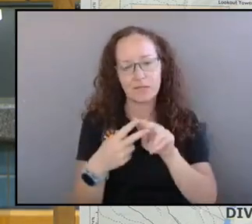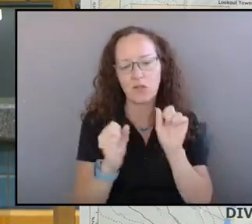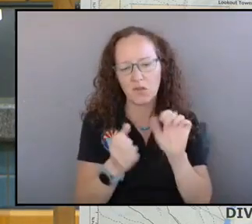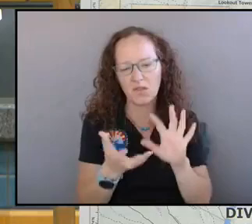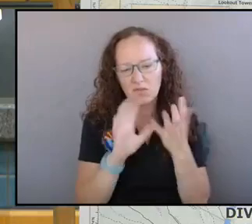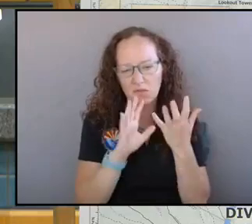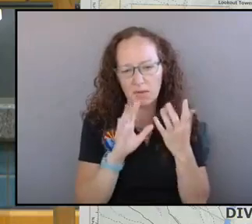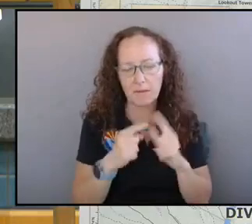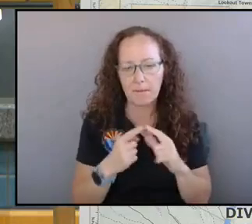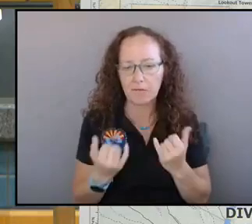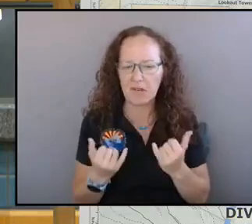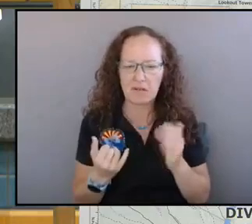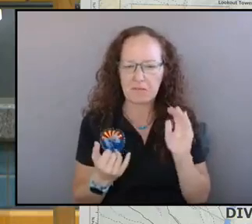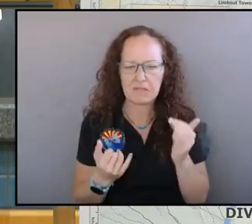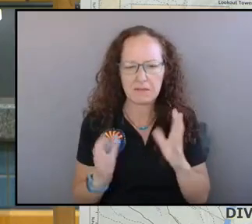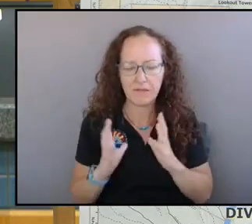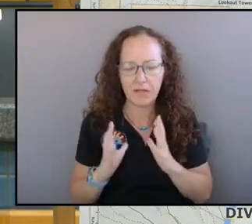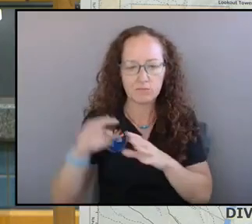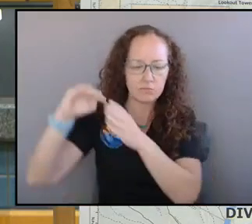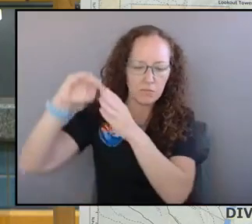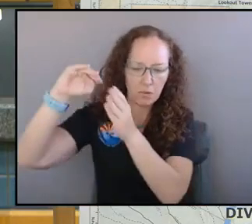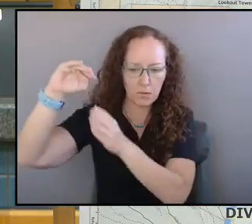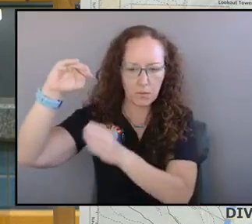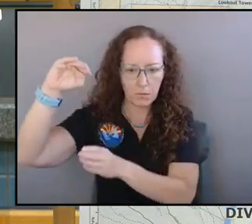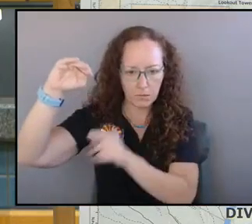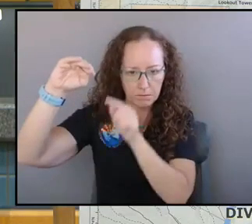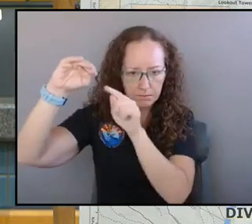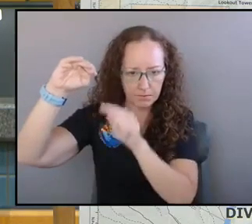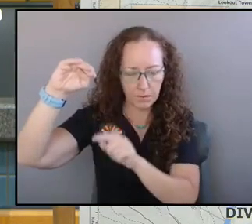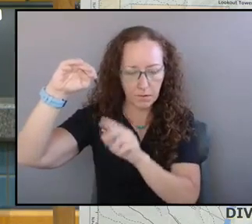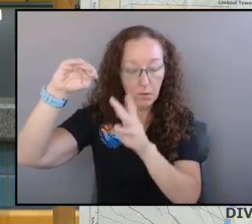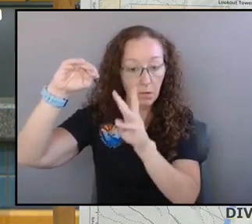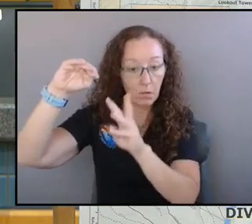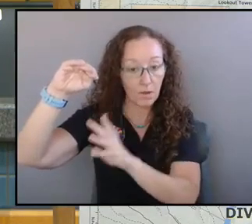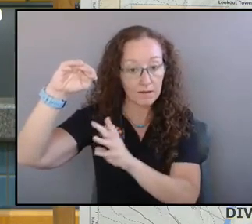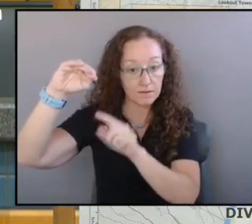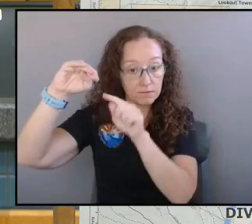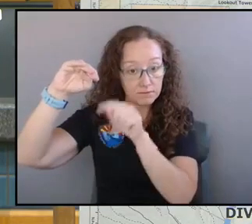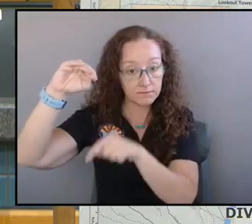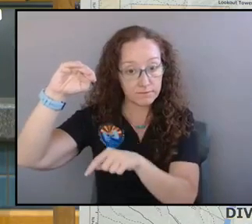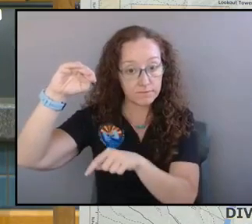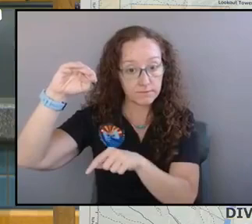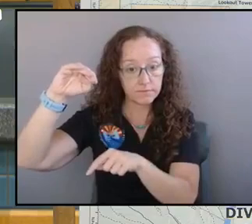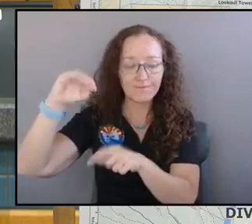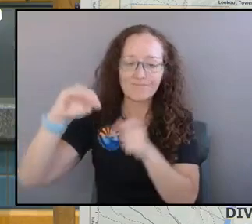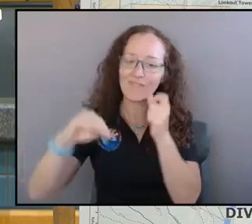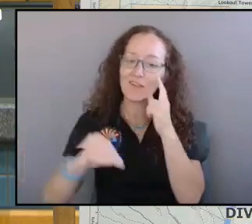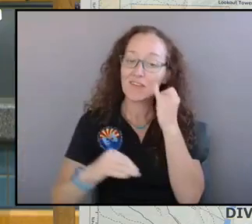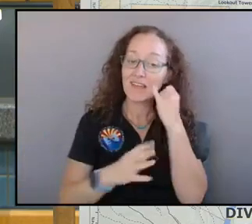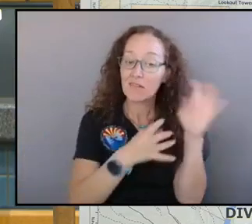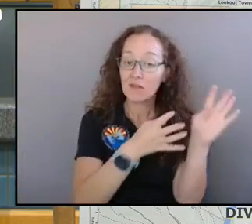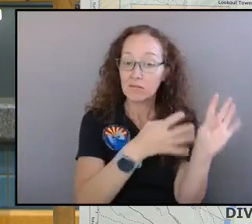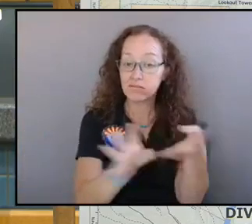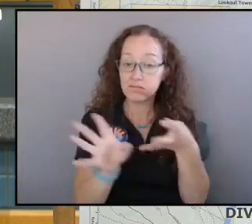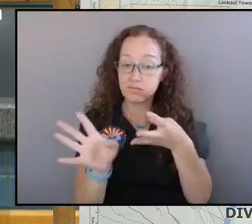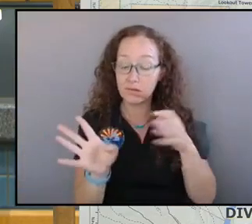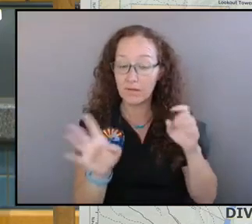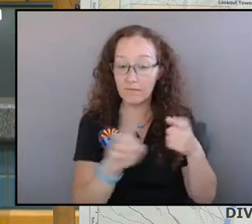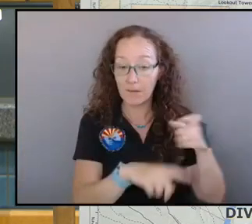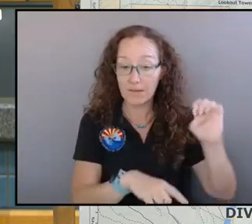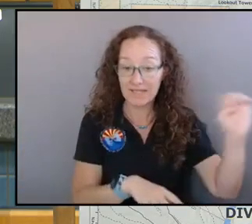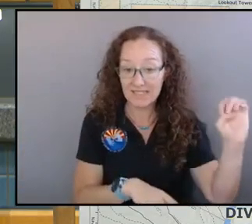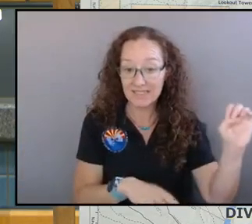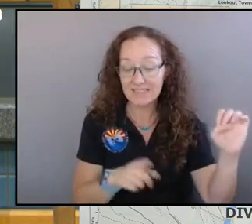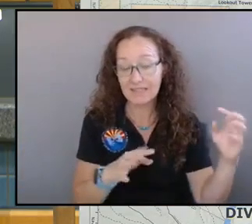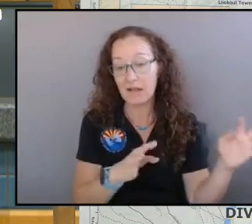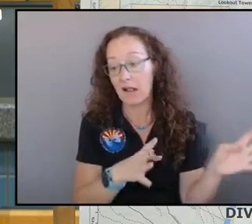come down the west line, once again, any east component does want to test that line. So if there's any weaknesses there,